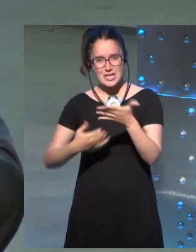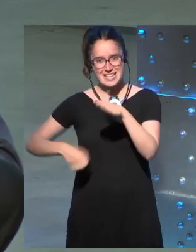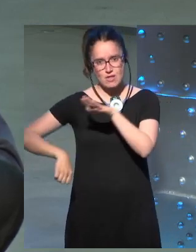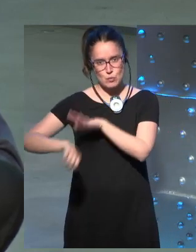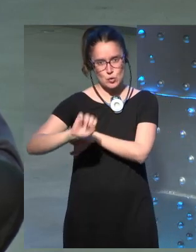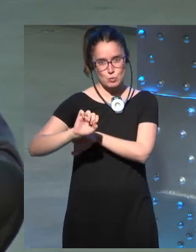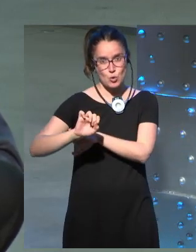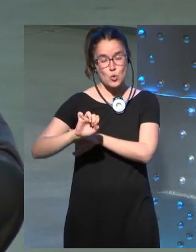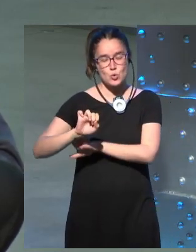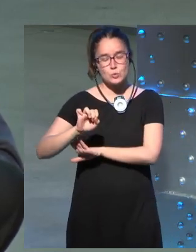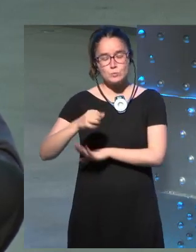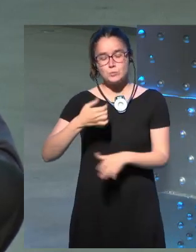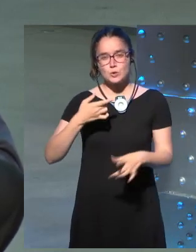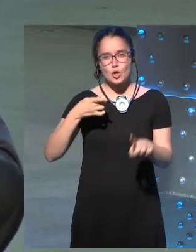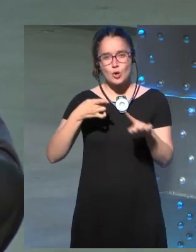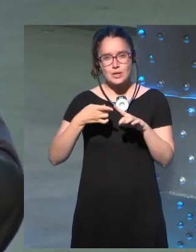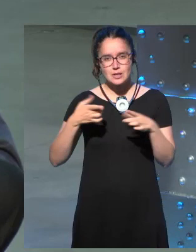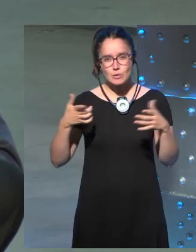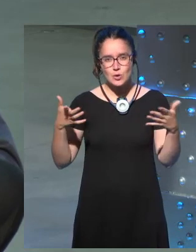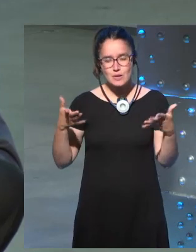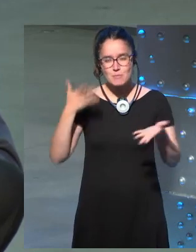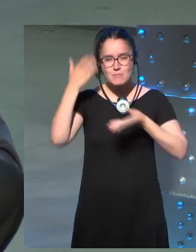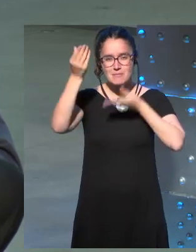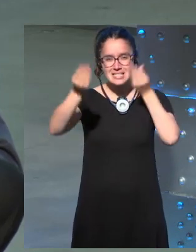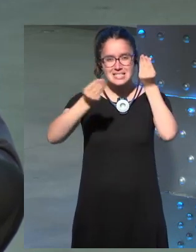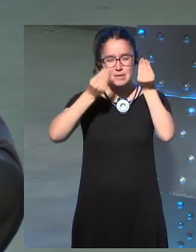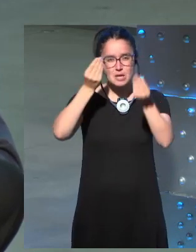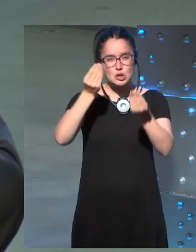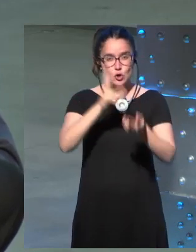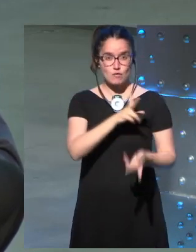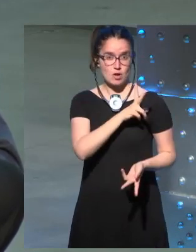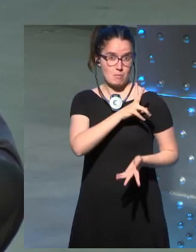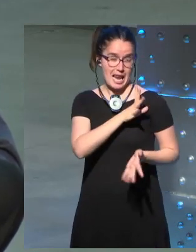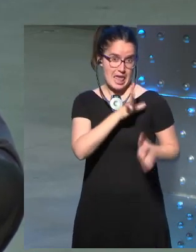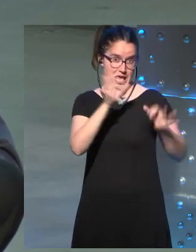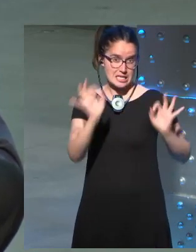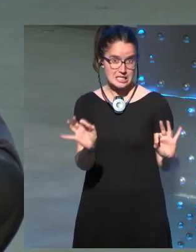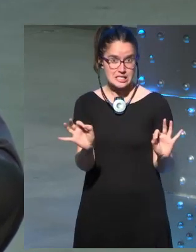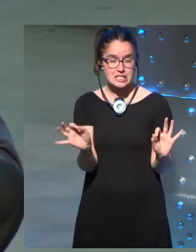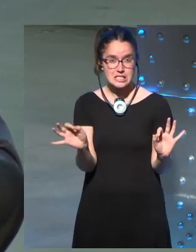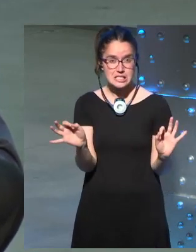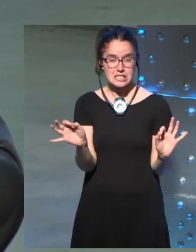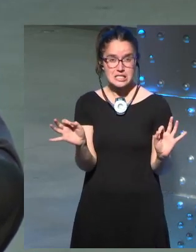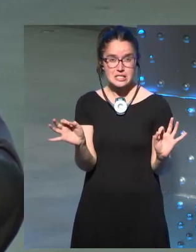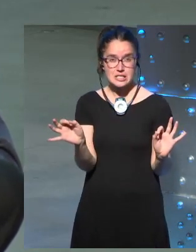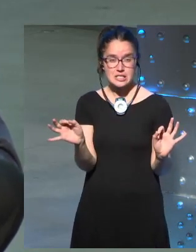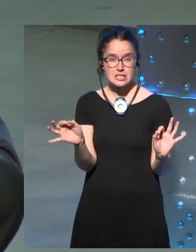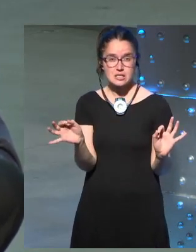a set of kind of formal thoughts which make explicit